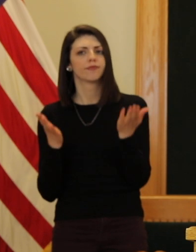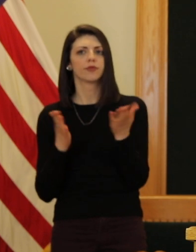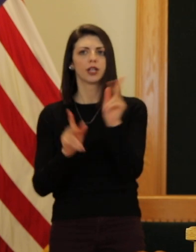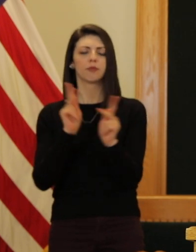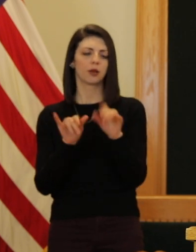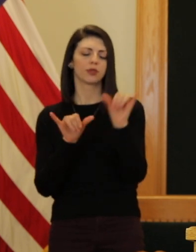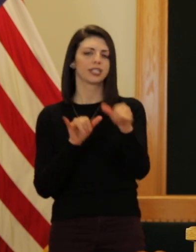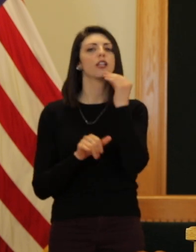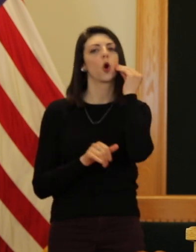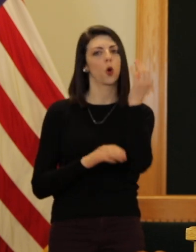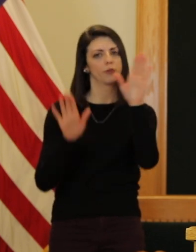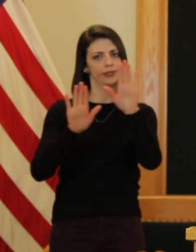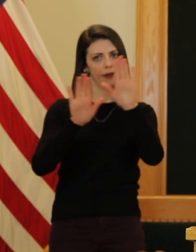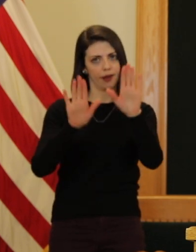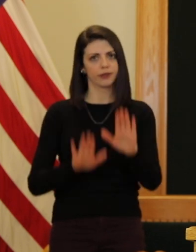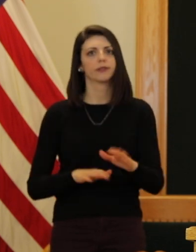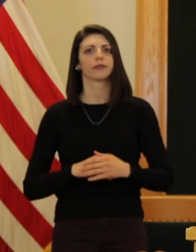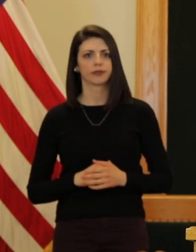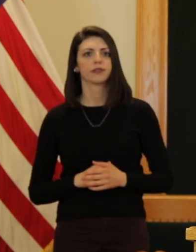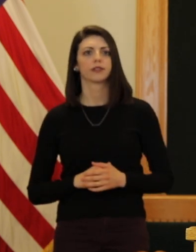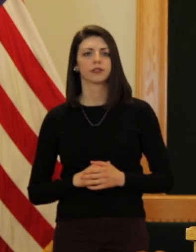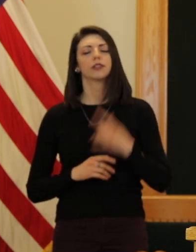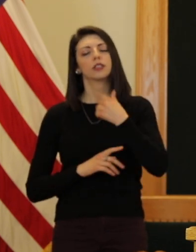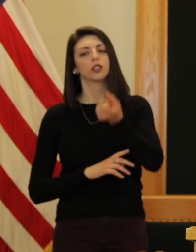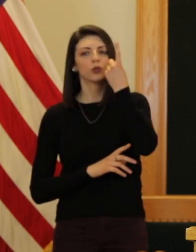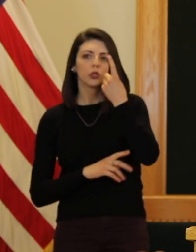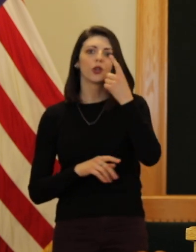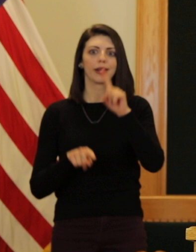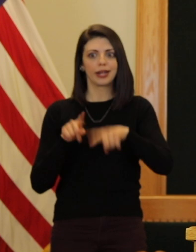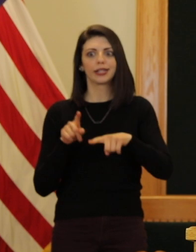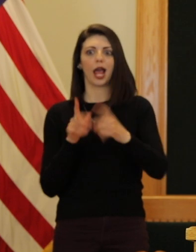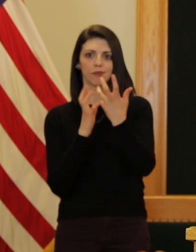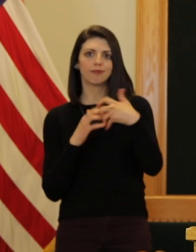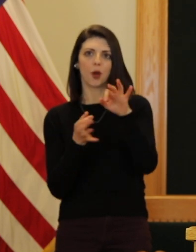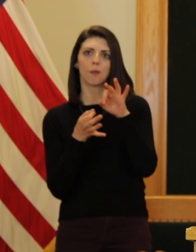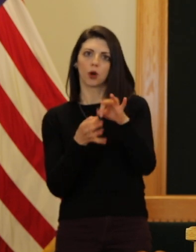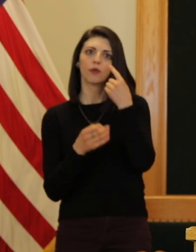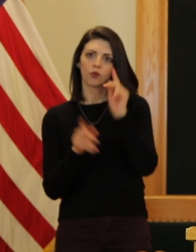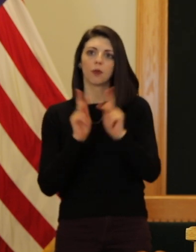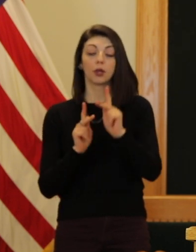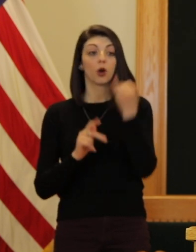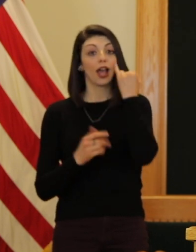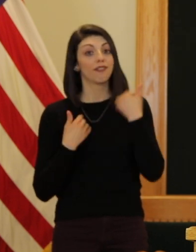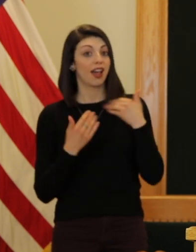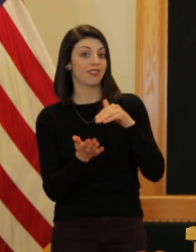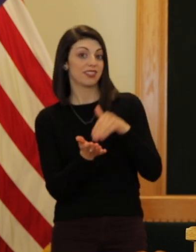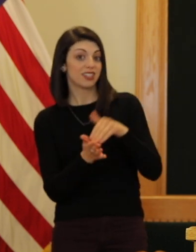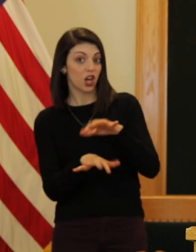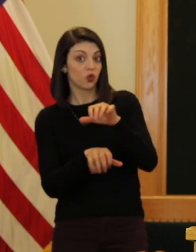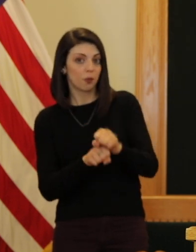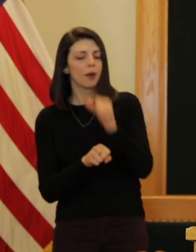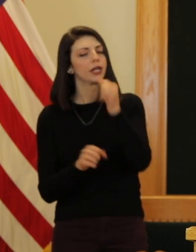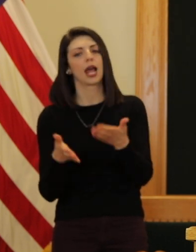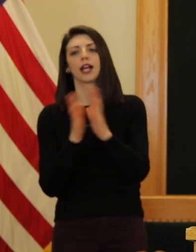home. Of course, we realize this may not work for everyone. We would never ask people to miss medical appointments or skip work based